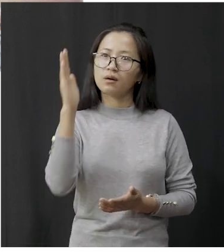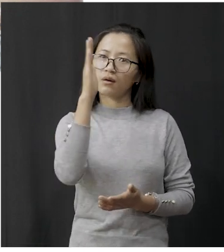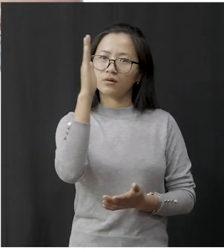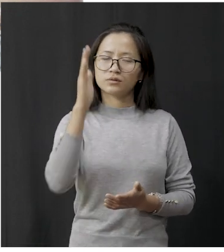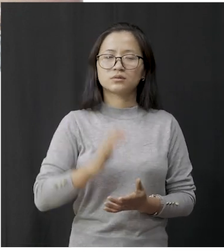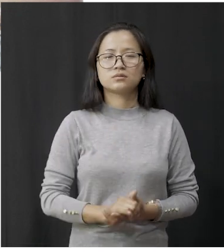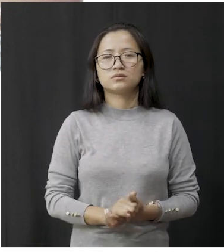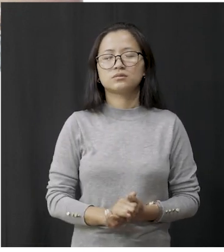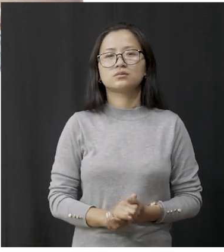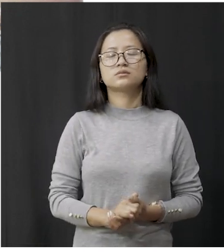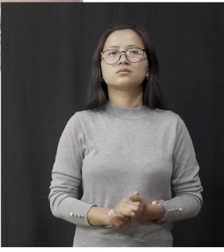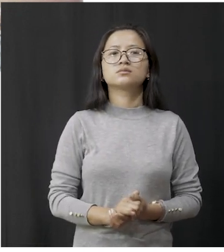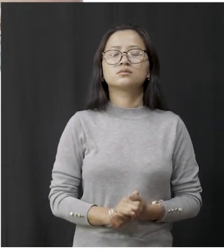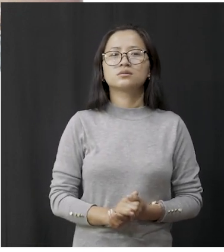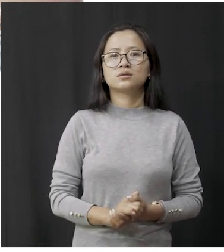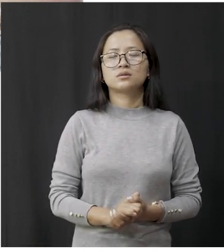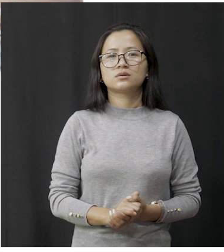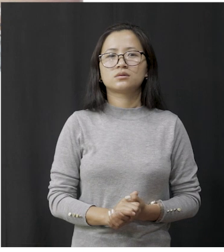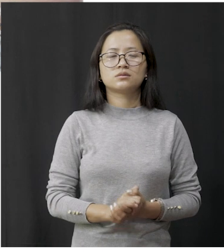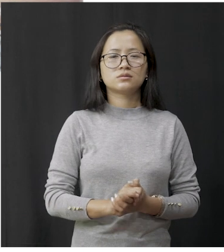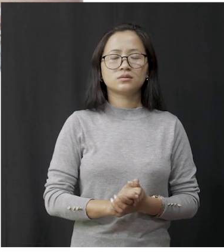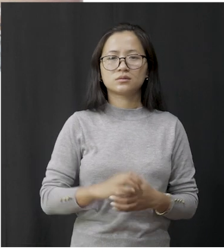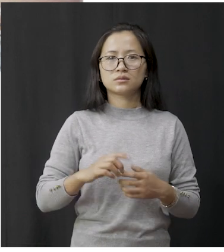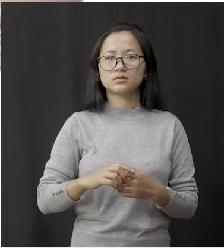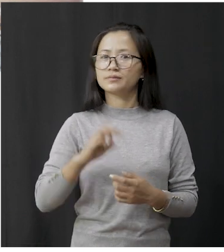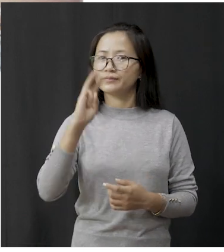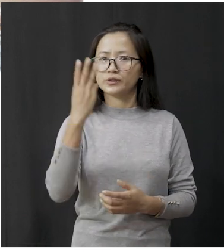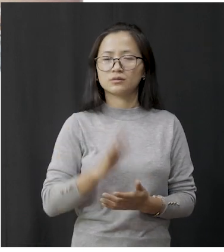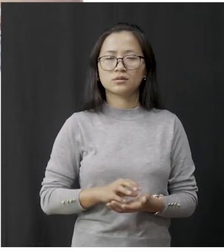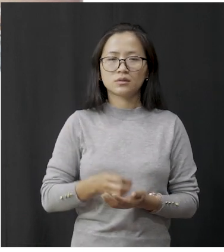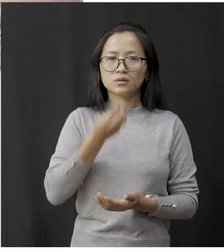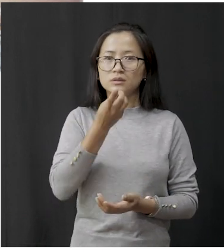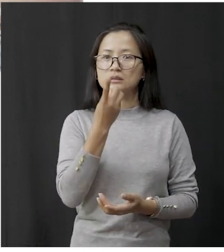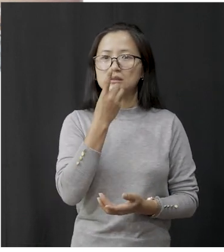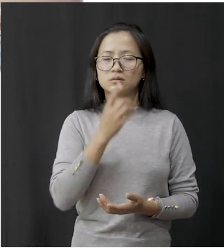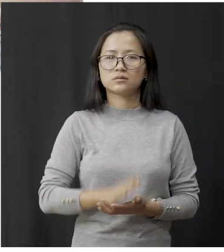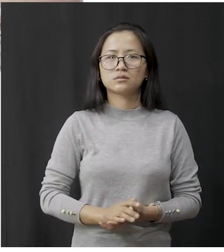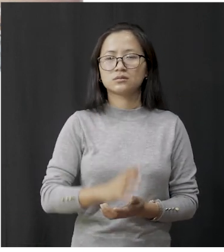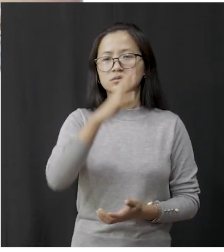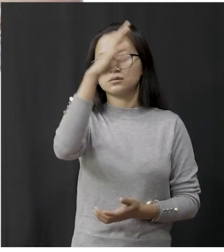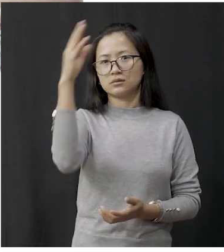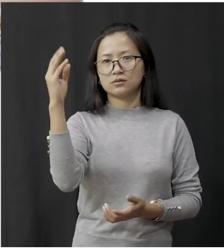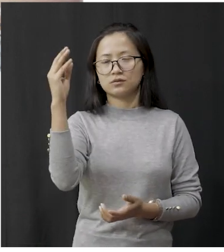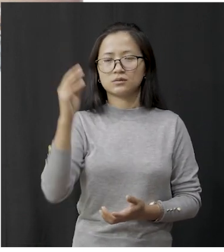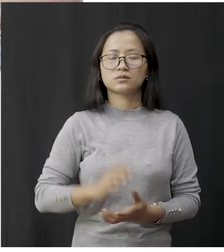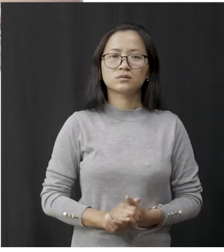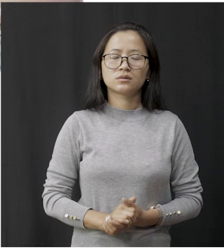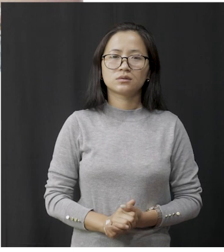afternoon. Okay? And the third meal, we should eat dinner in the